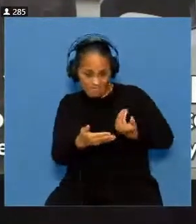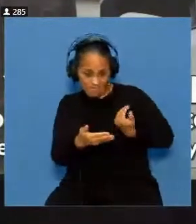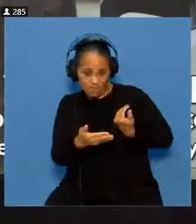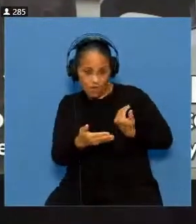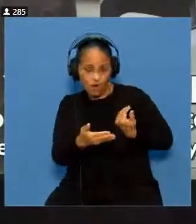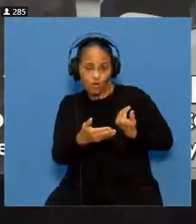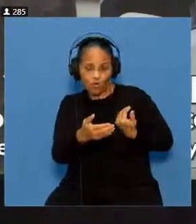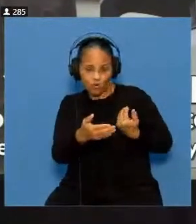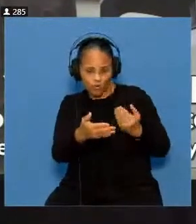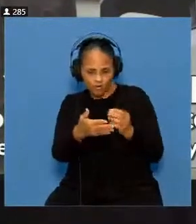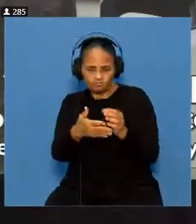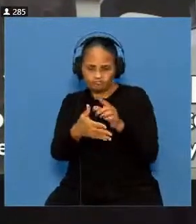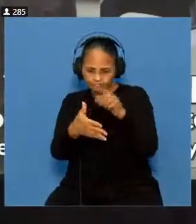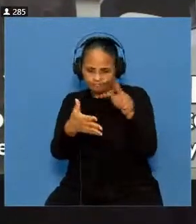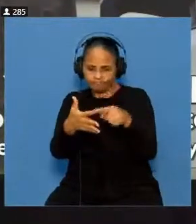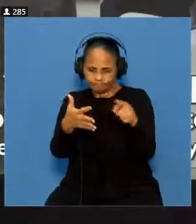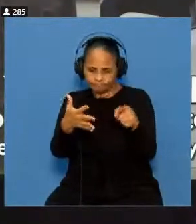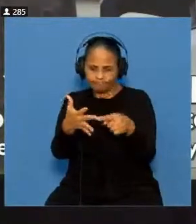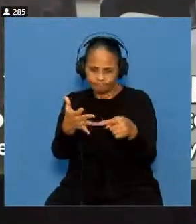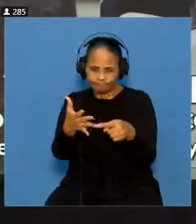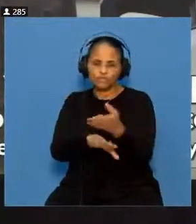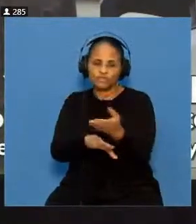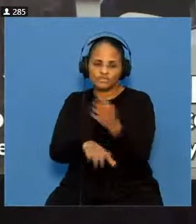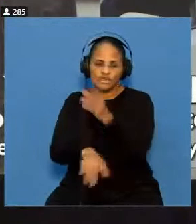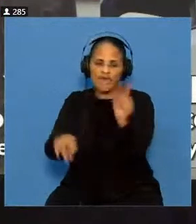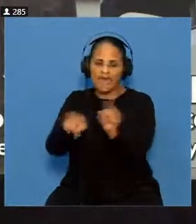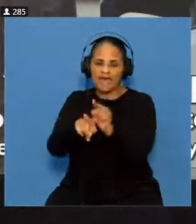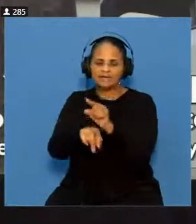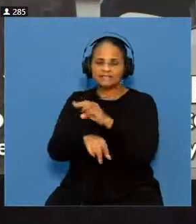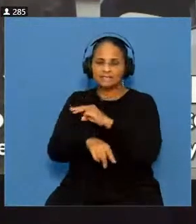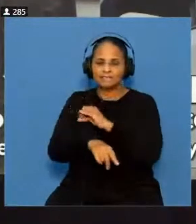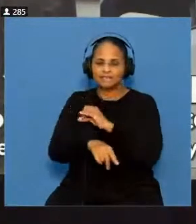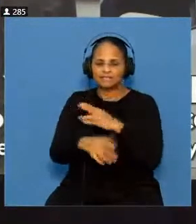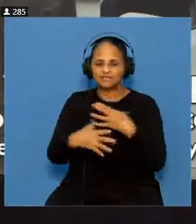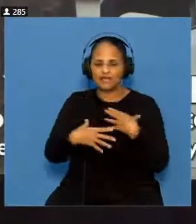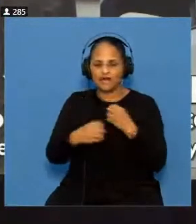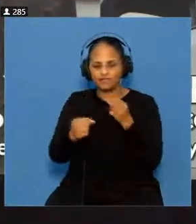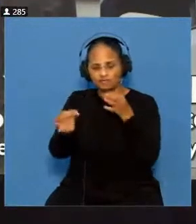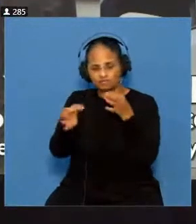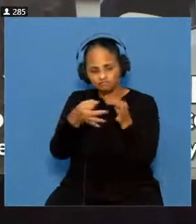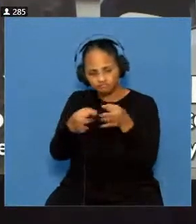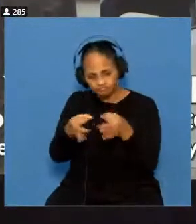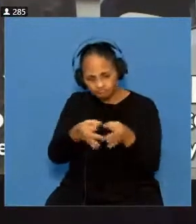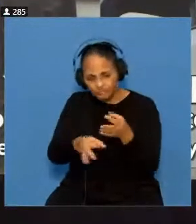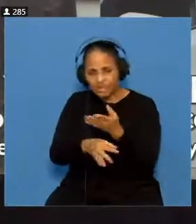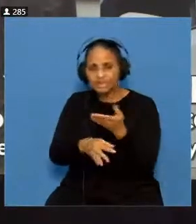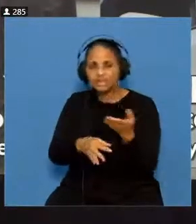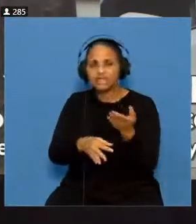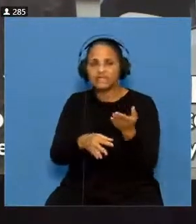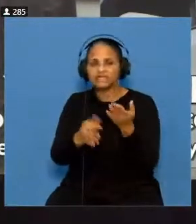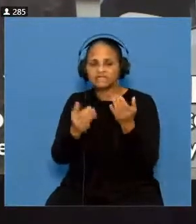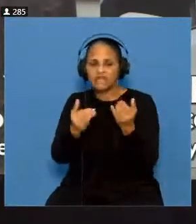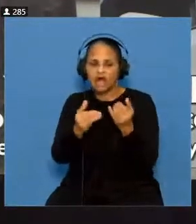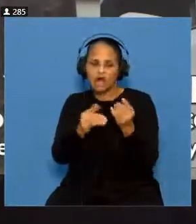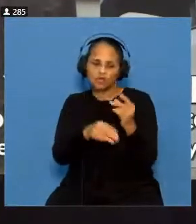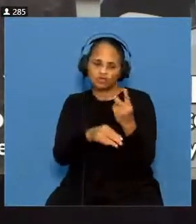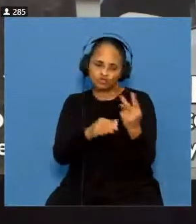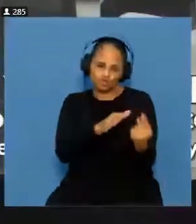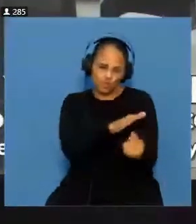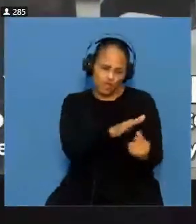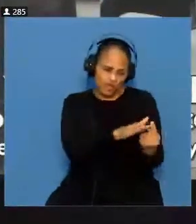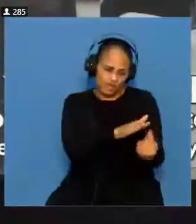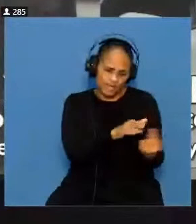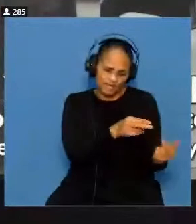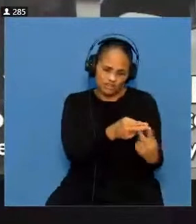phase. We do these things, as the Minister of Health has explained. The thing is 2 incubation cycles. That would have been the ending of